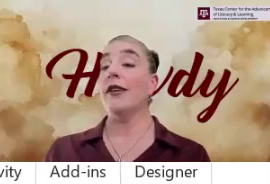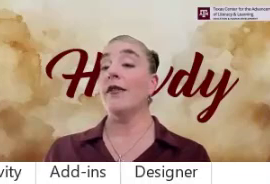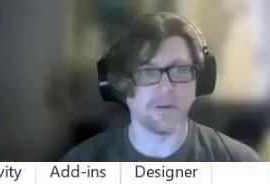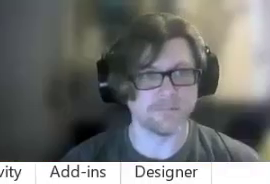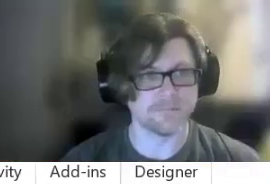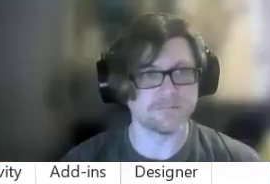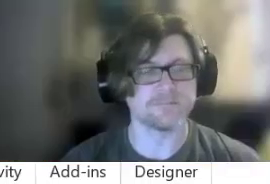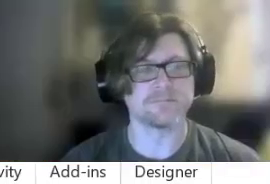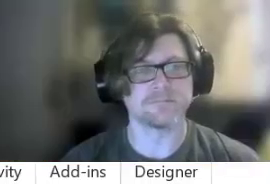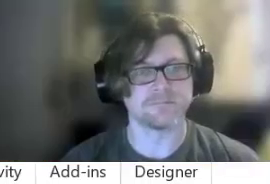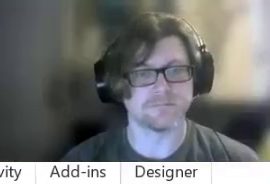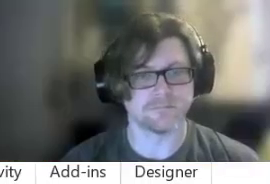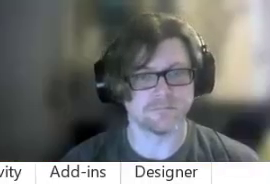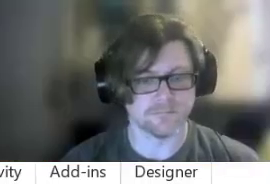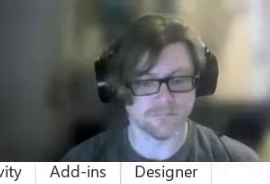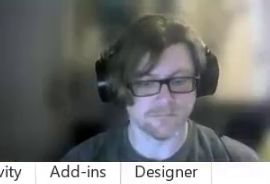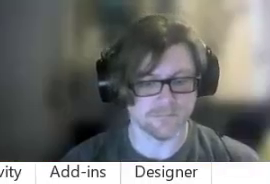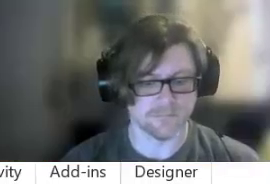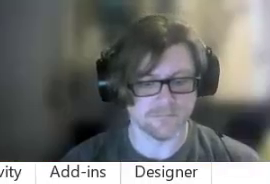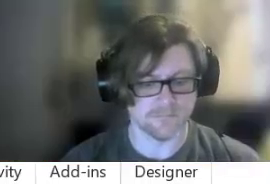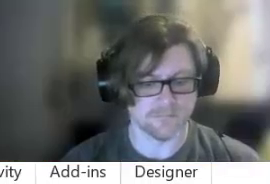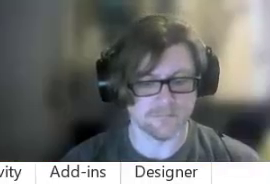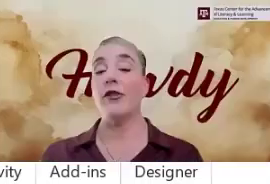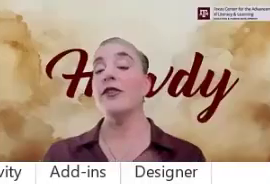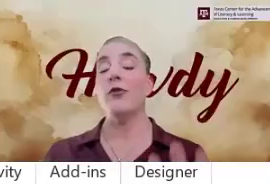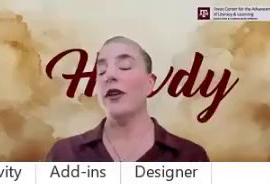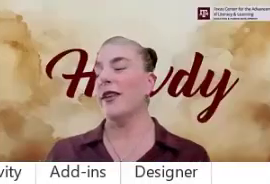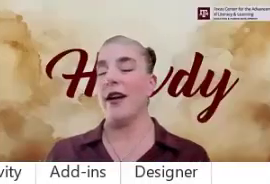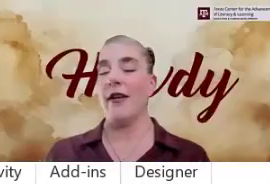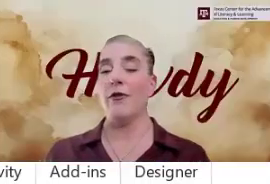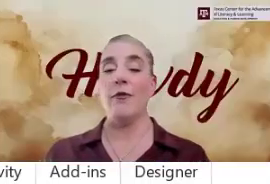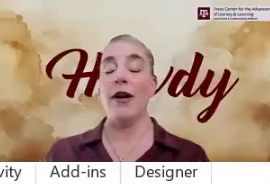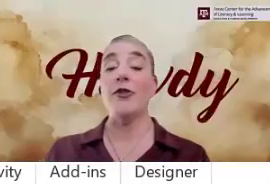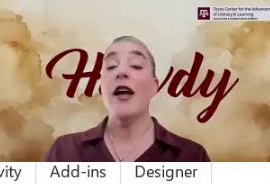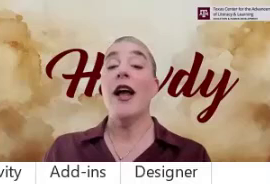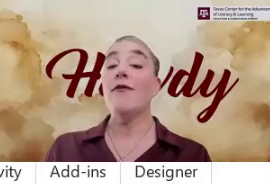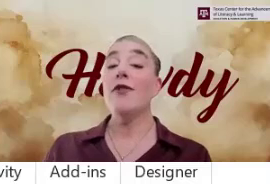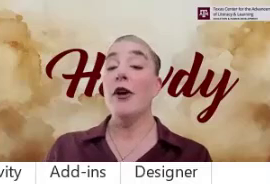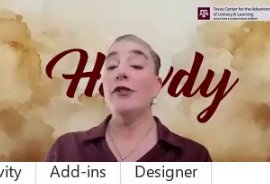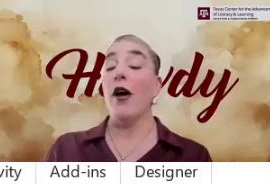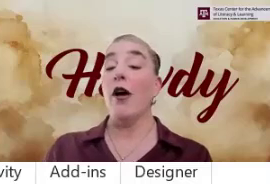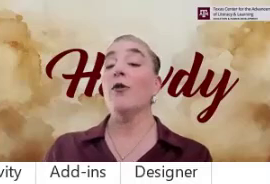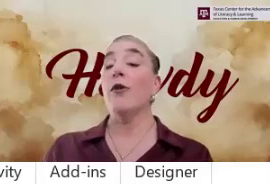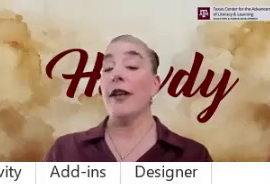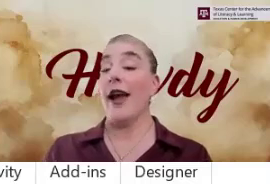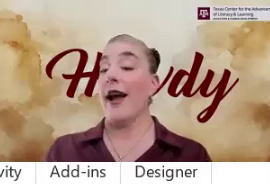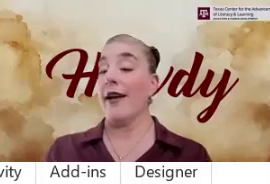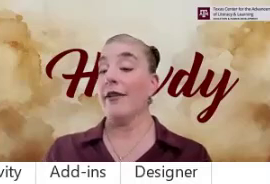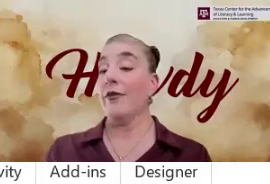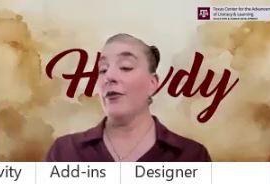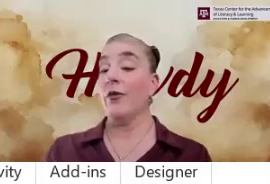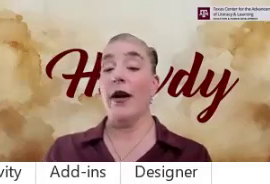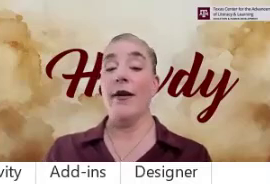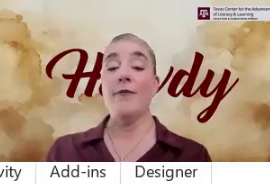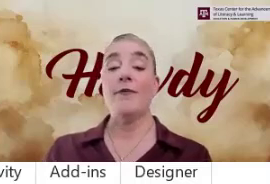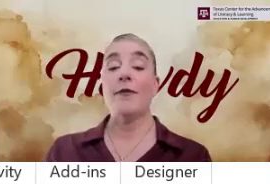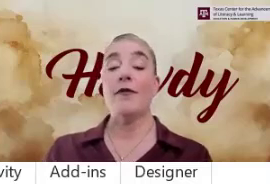you can always give that to them, or you can have it as a difference. So I just wanted to kind of remind you. And those are